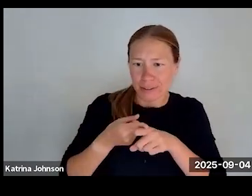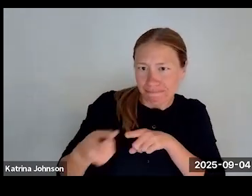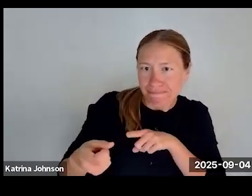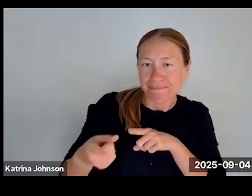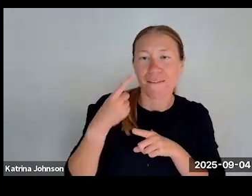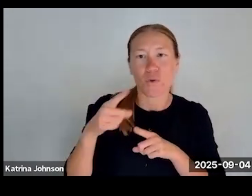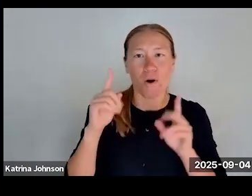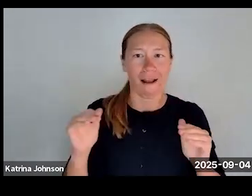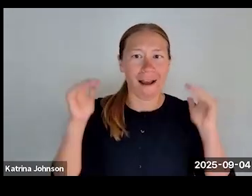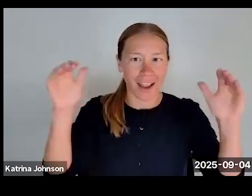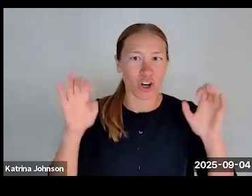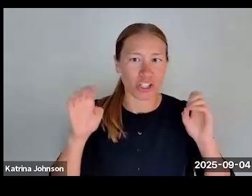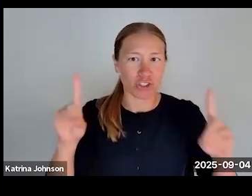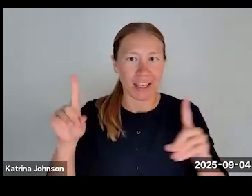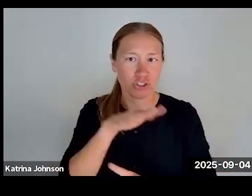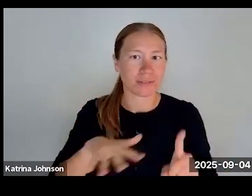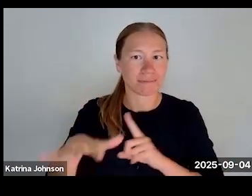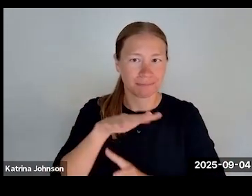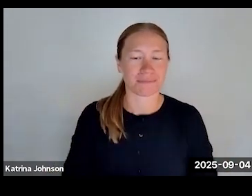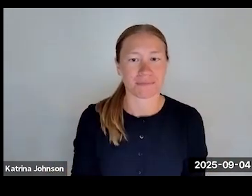higher education environment.